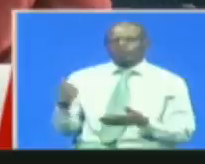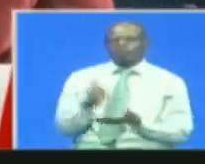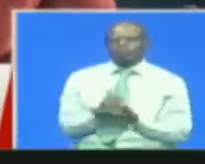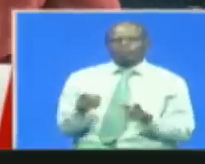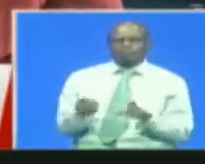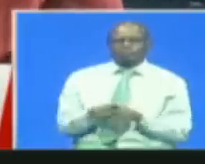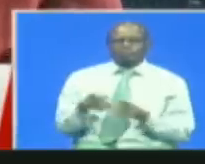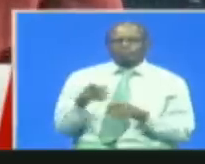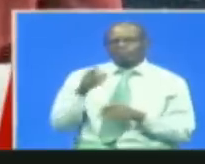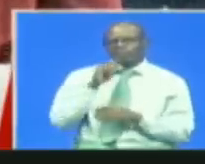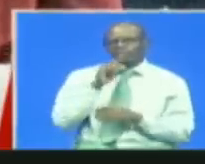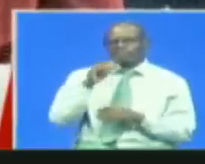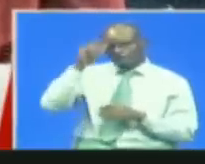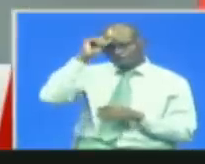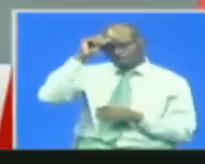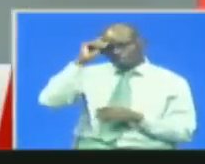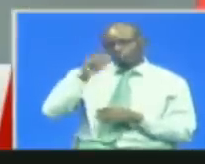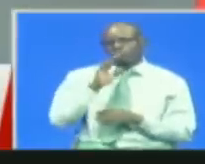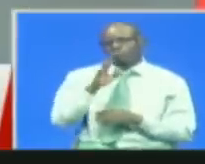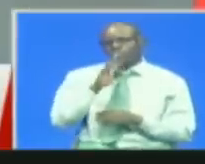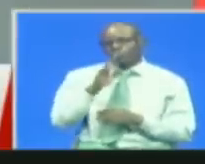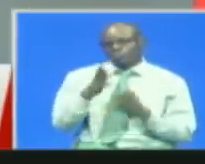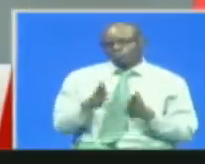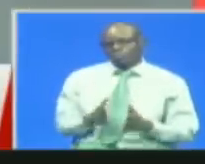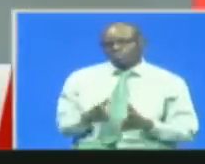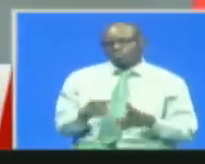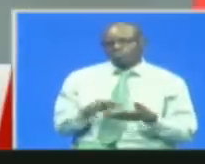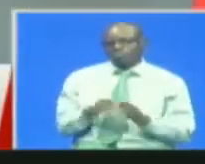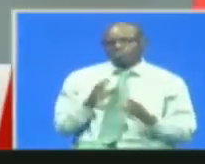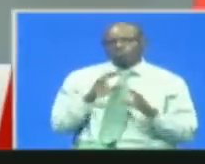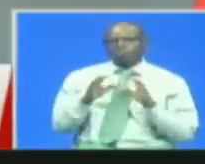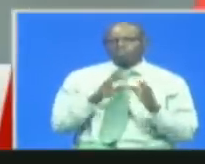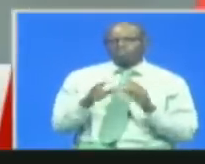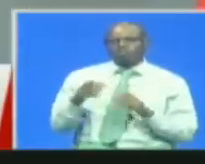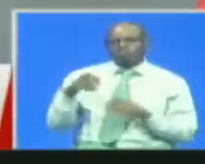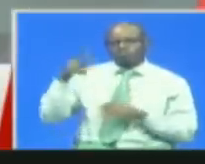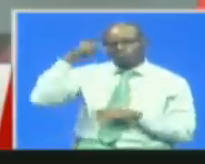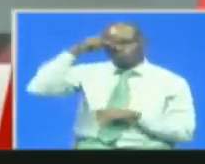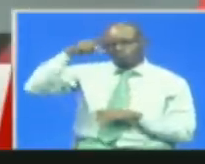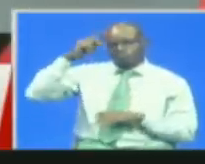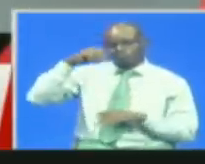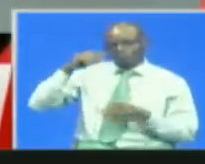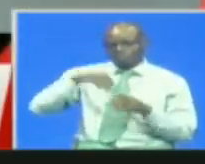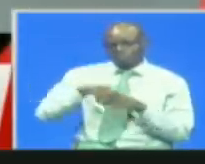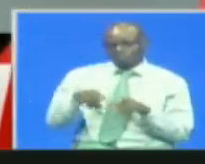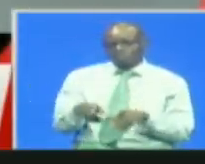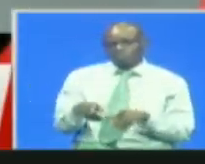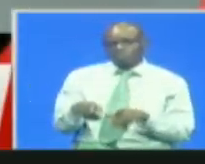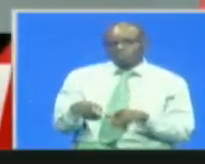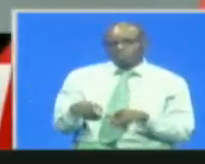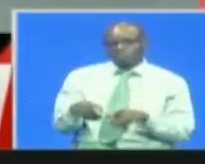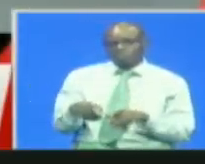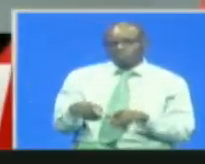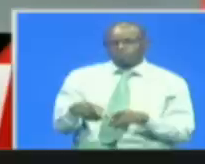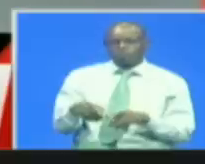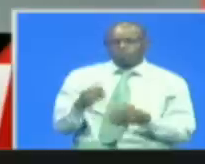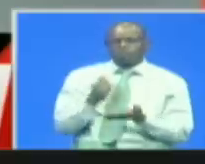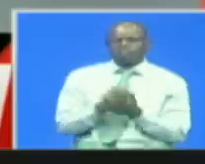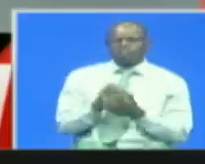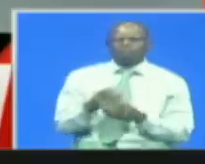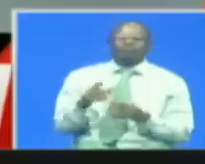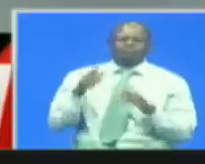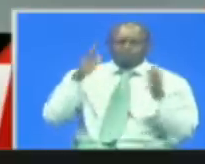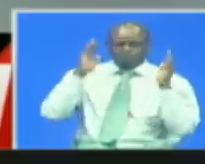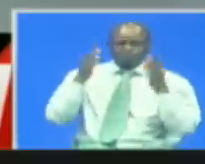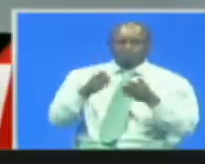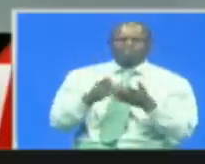his plans for the new office. Communication philosophy in this office will focus on dialogue as opposed to